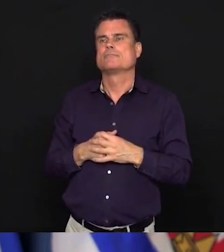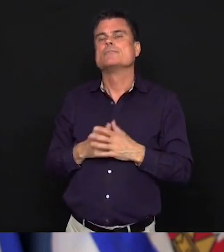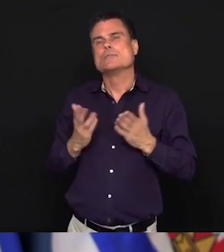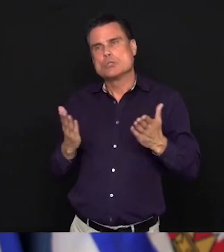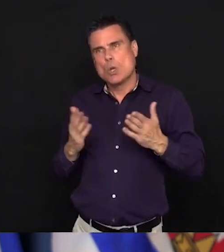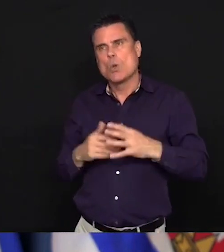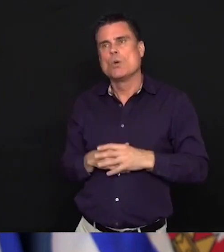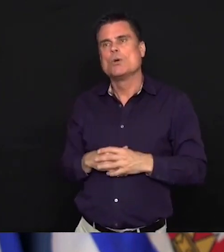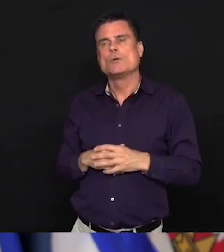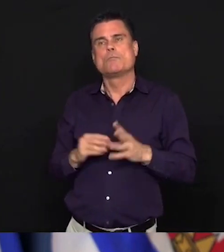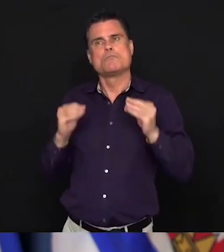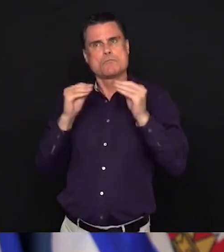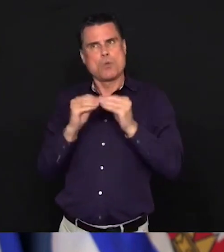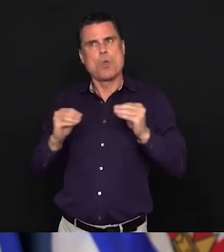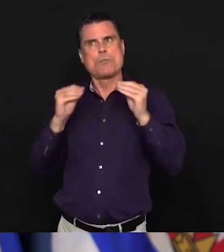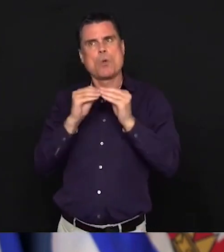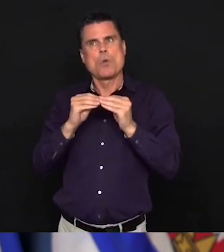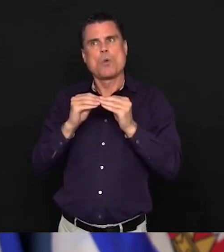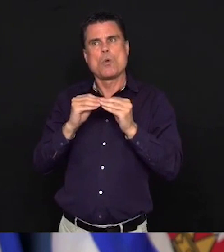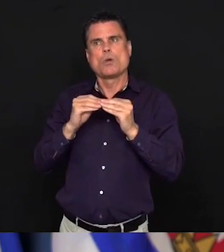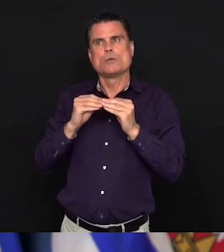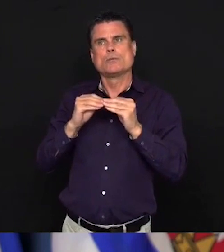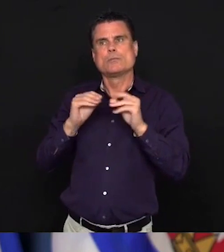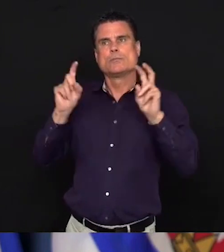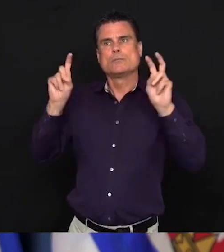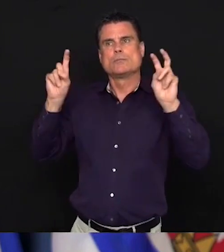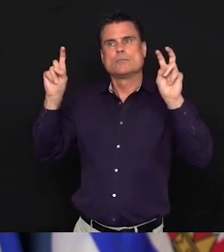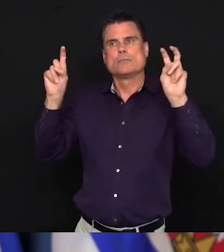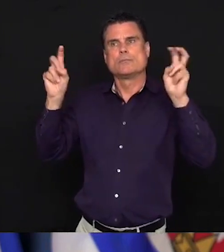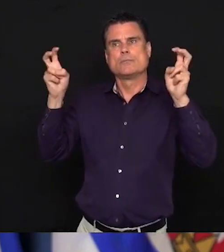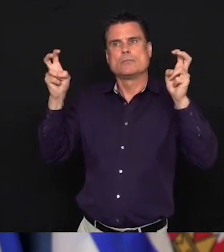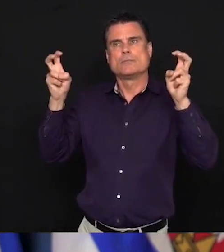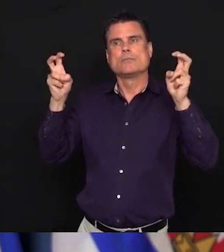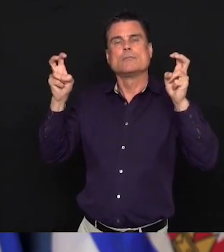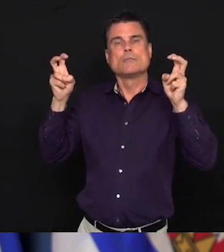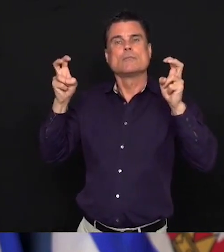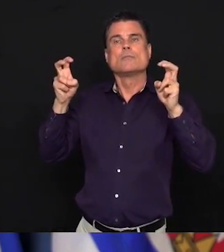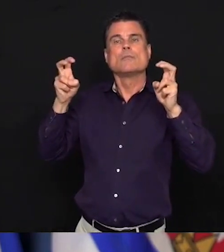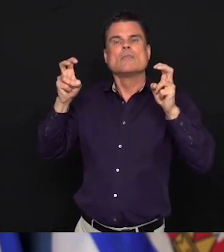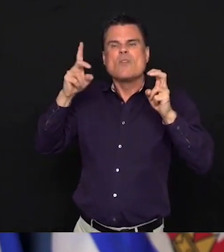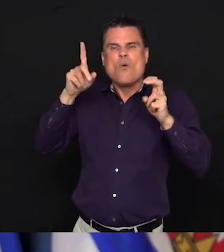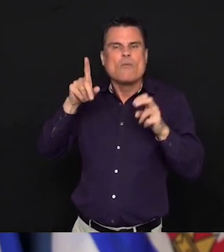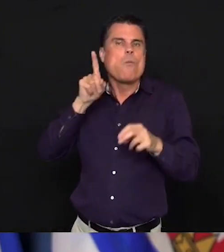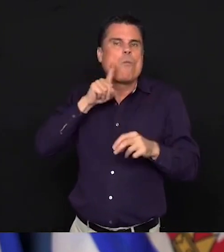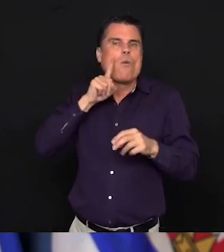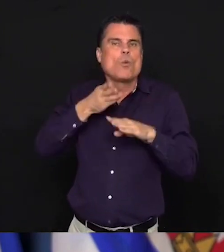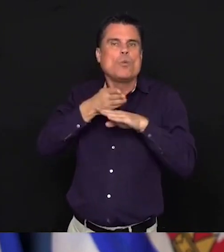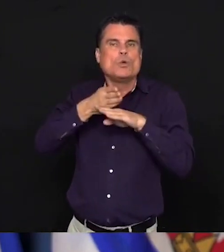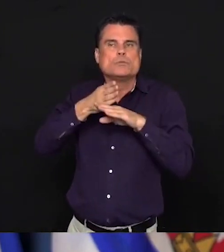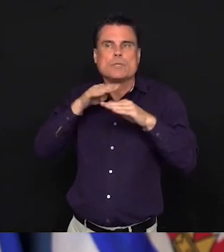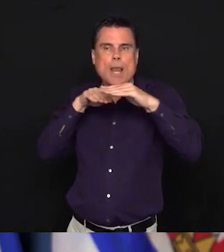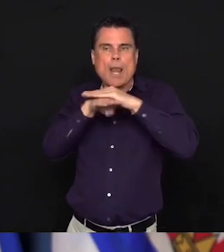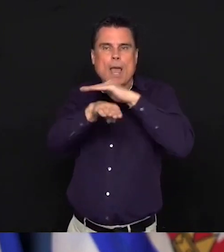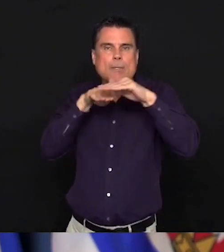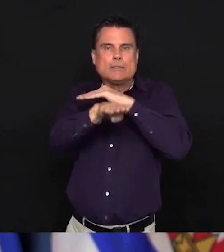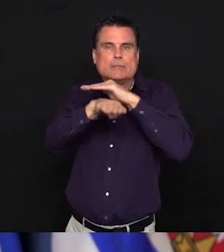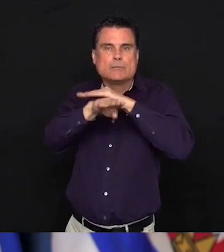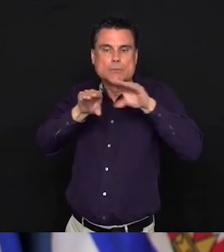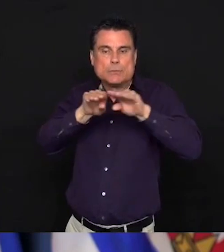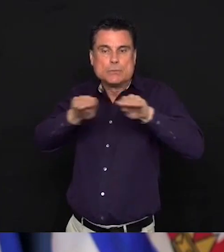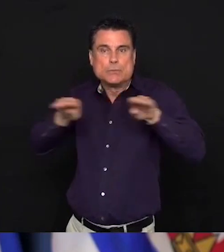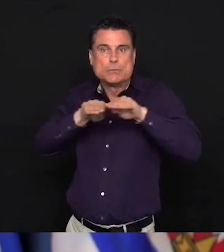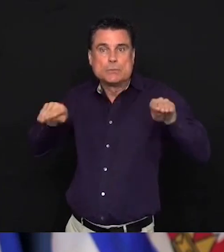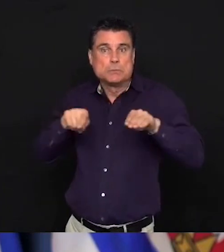communities will be there well into the future, depending on forestry and a host of other economic activity that keeps British Columbia so dynamic